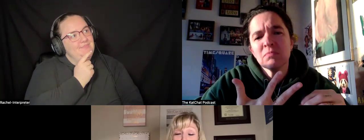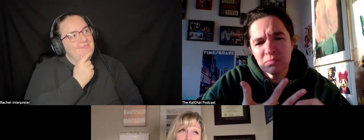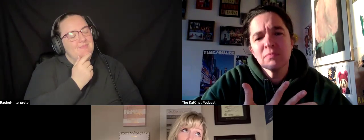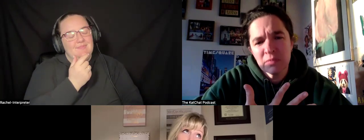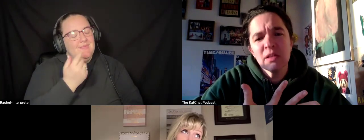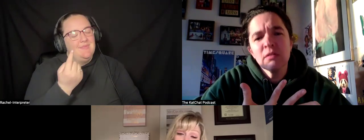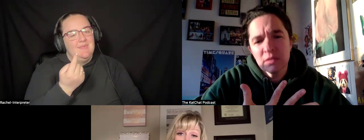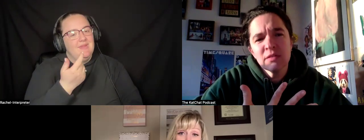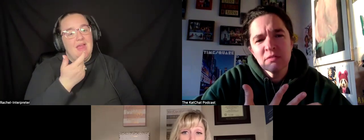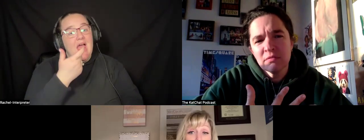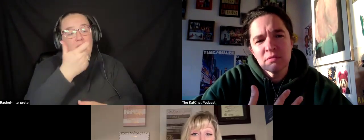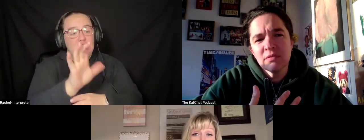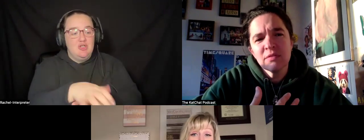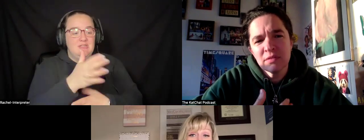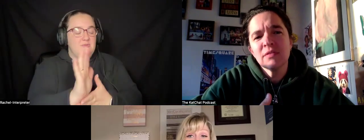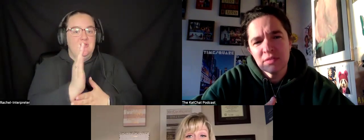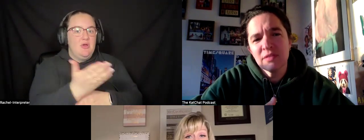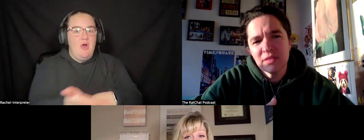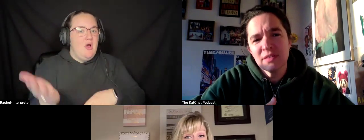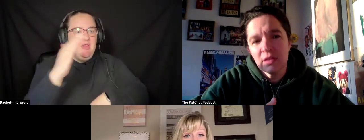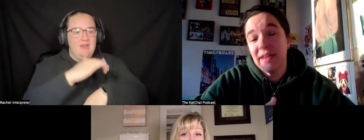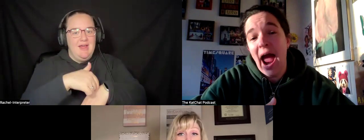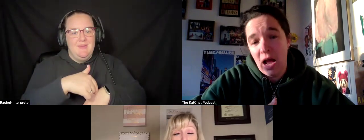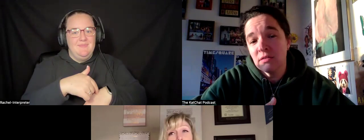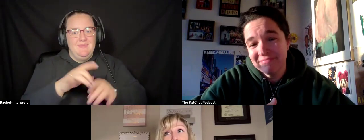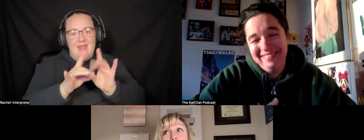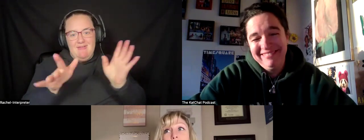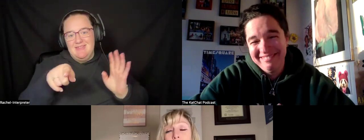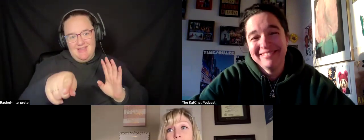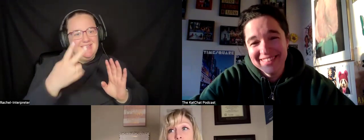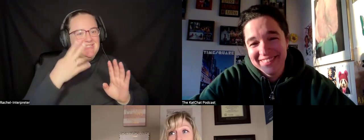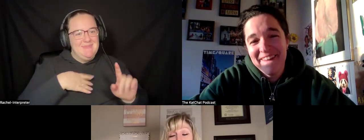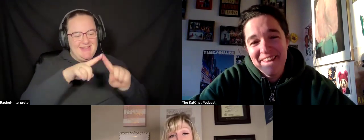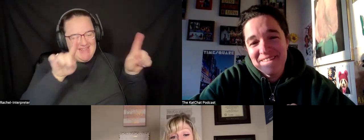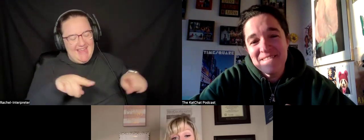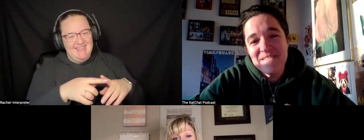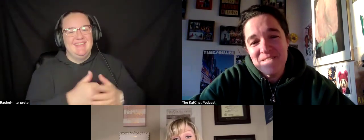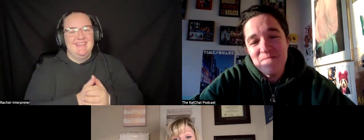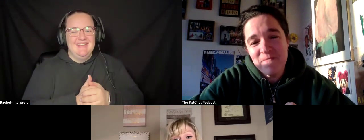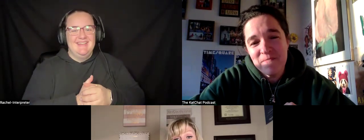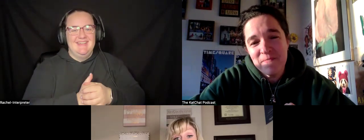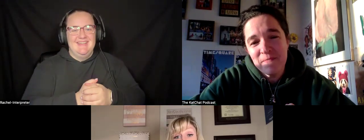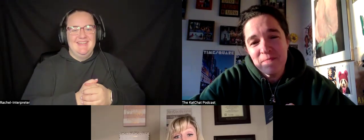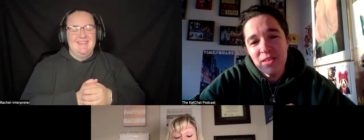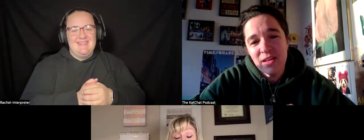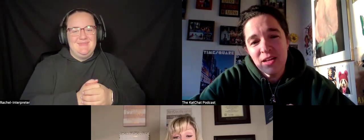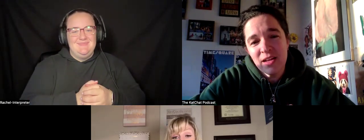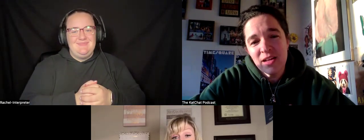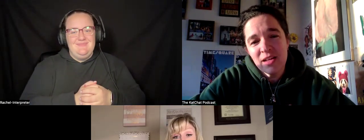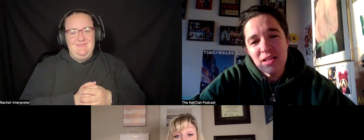Christmas movies all year round, so obviously Hallmark Channel is on, as my son Yeah, says. So